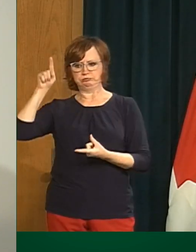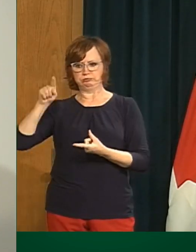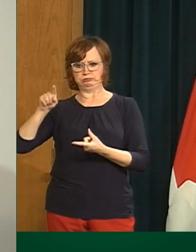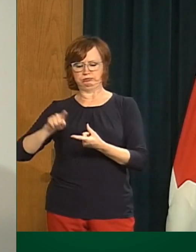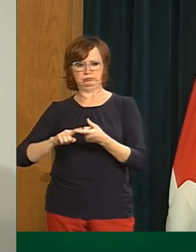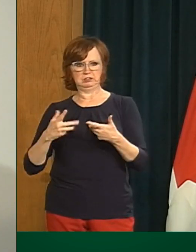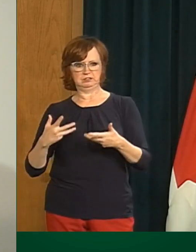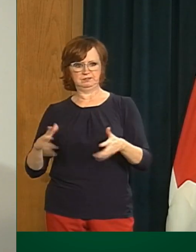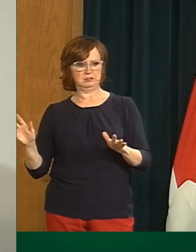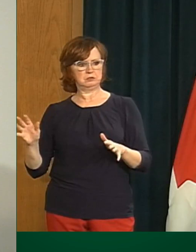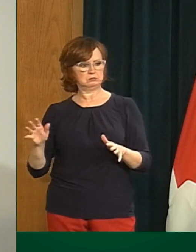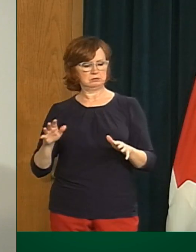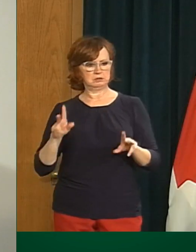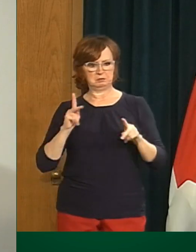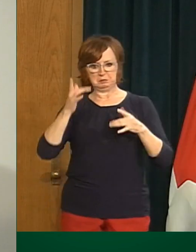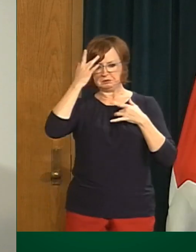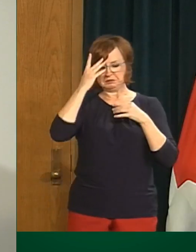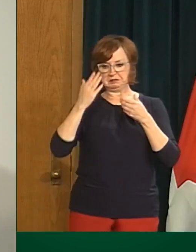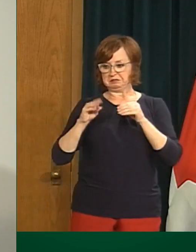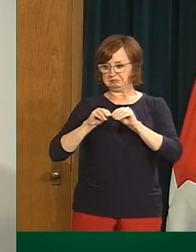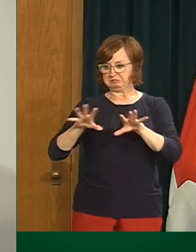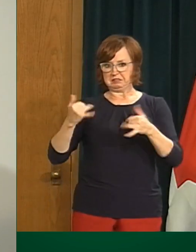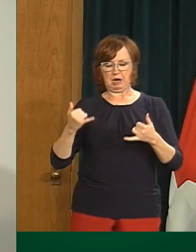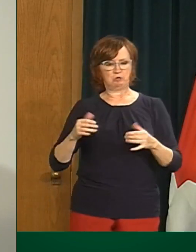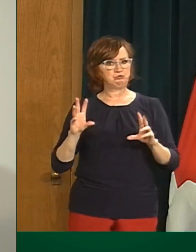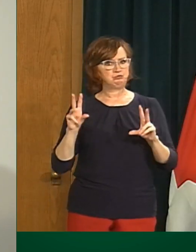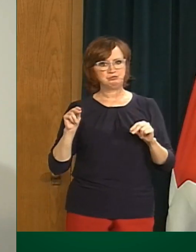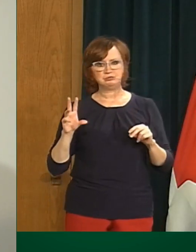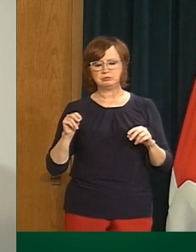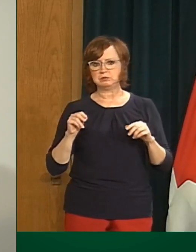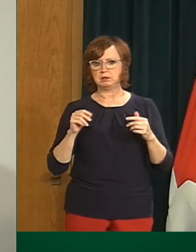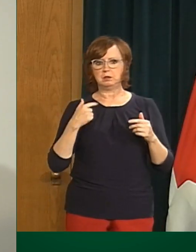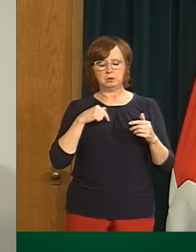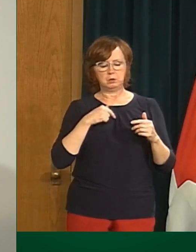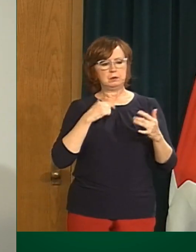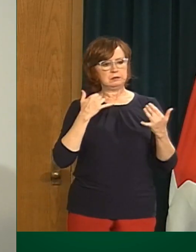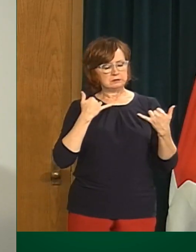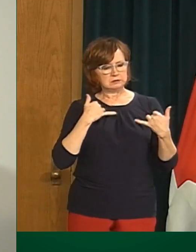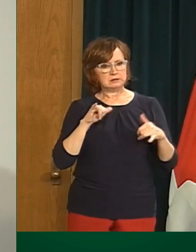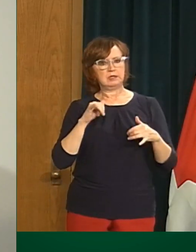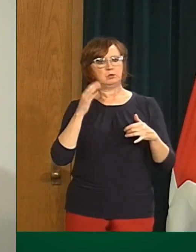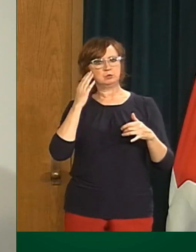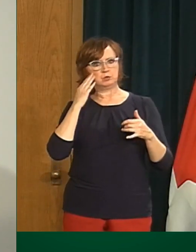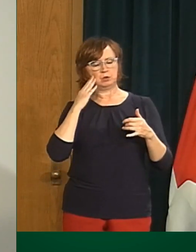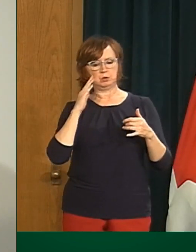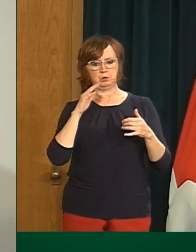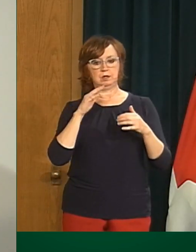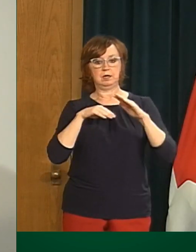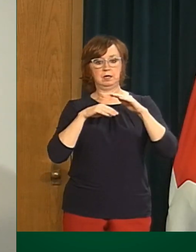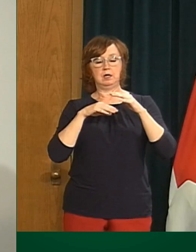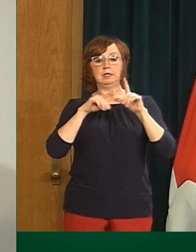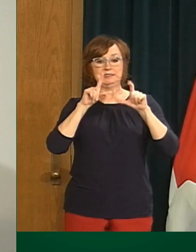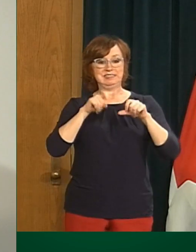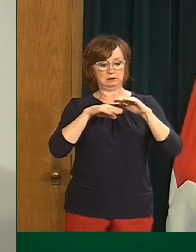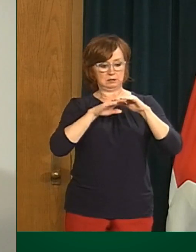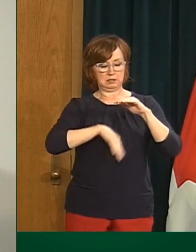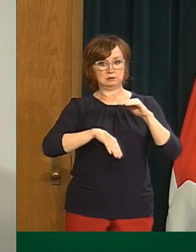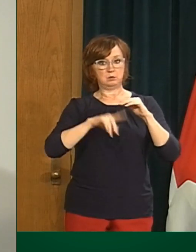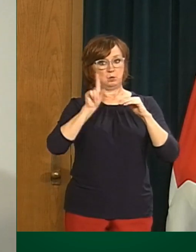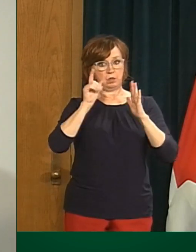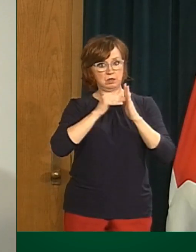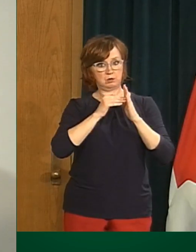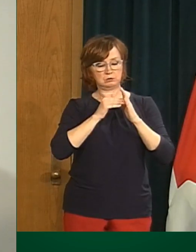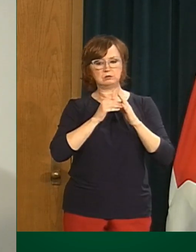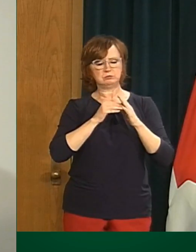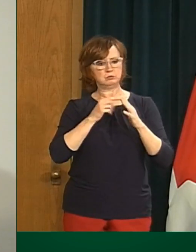low rate, you at least, even with tests that are lower than 1,000, you're reassured that you're not missing cases.